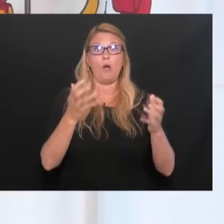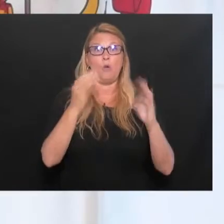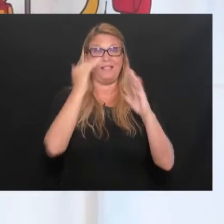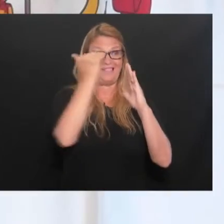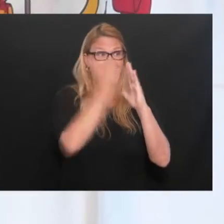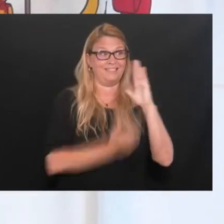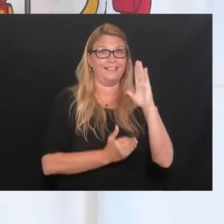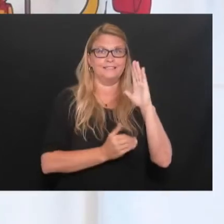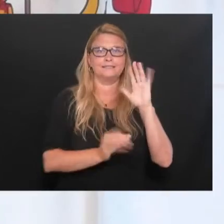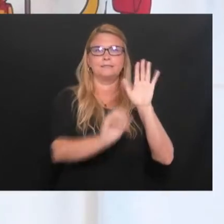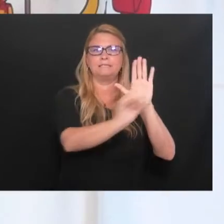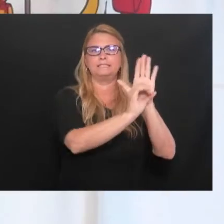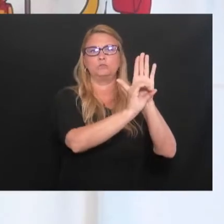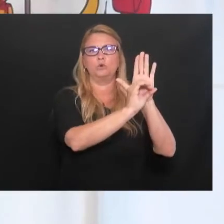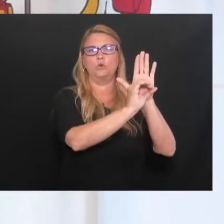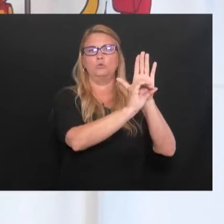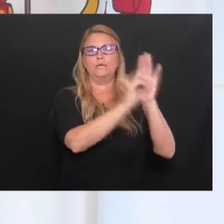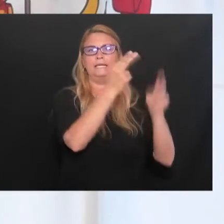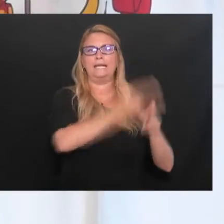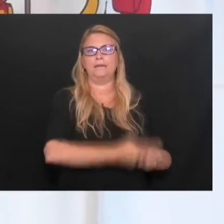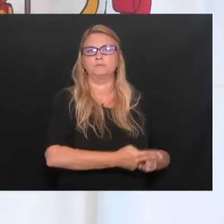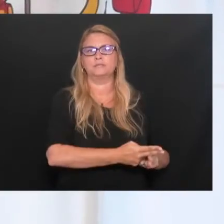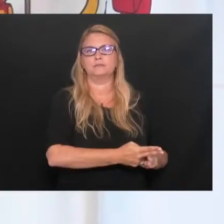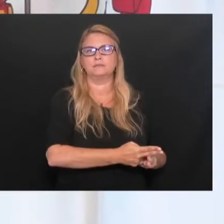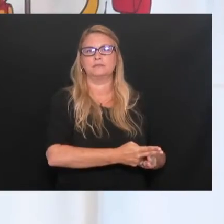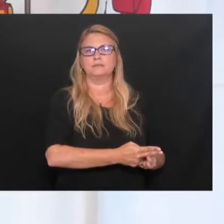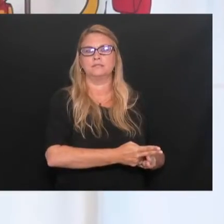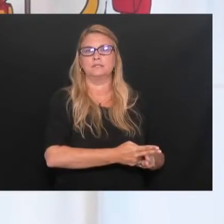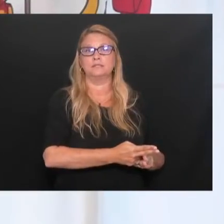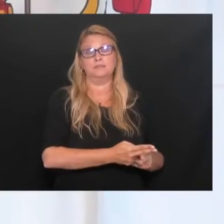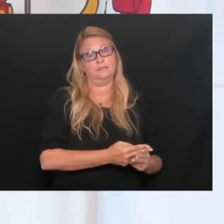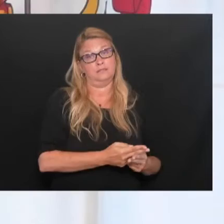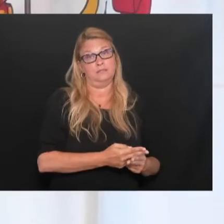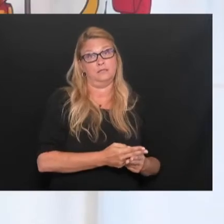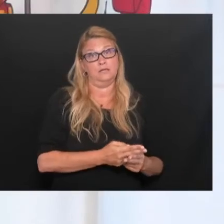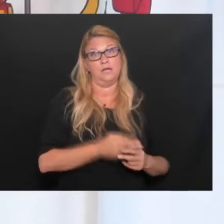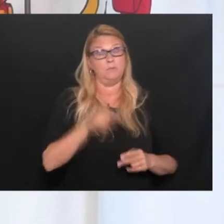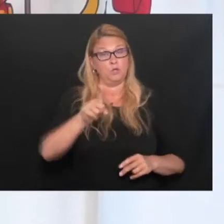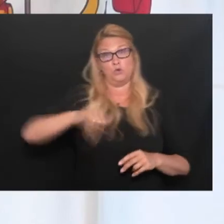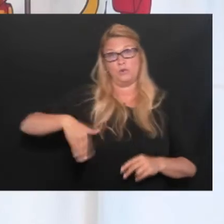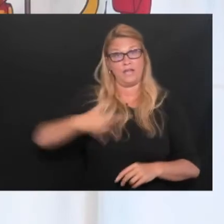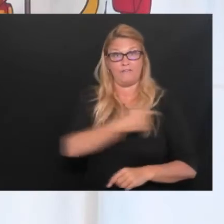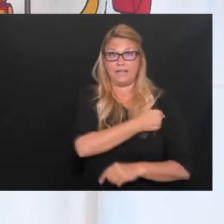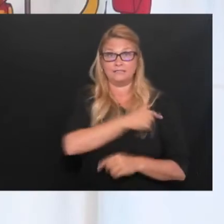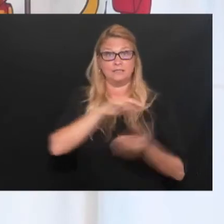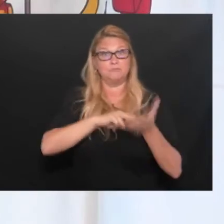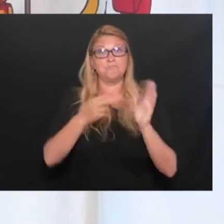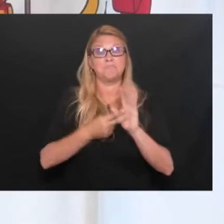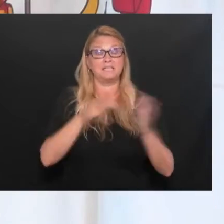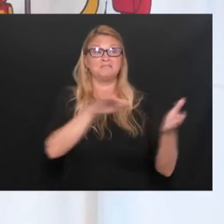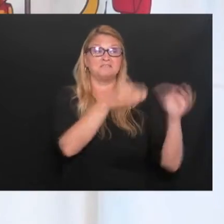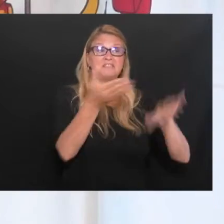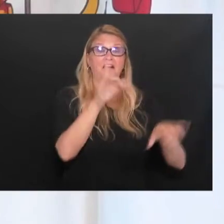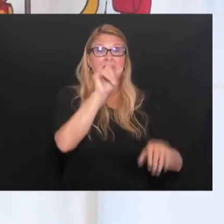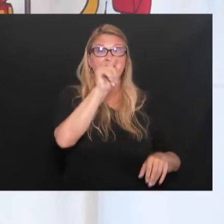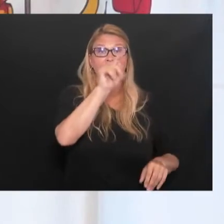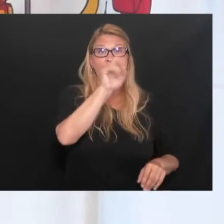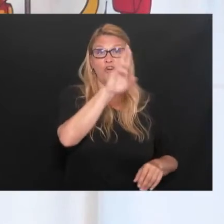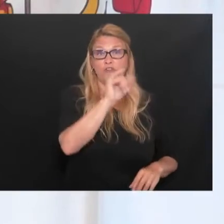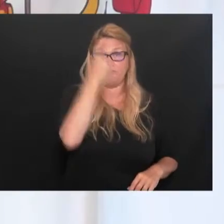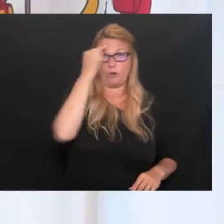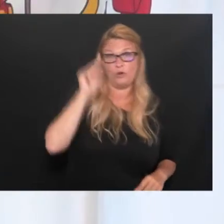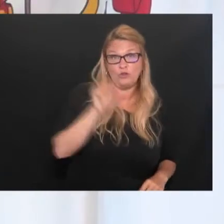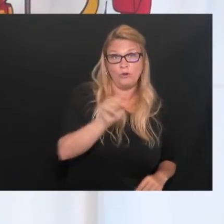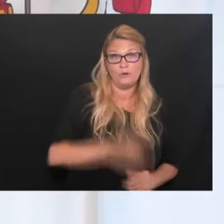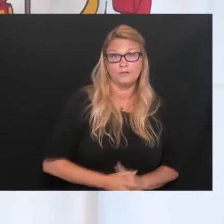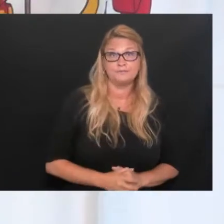be zero. But they are in a death lottery. That's all there is to it. They're in a